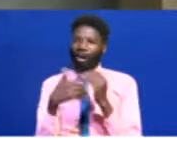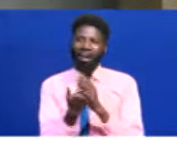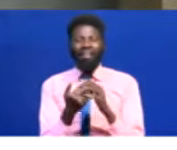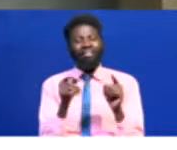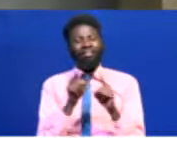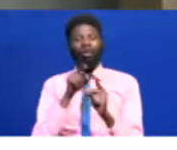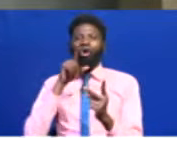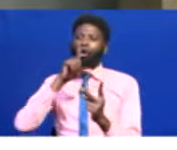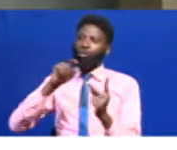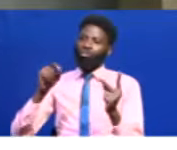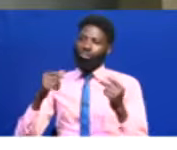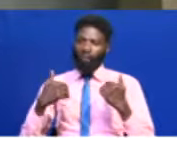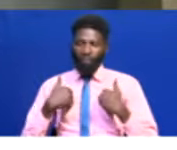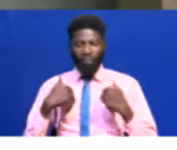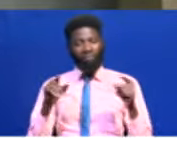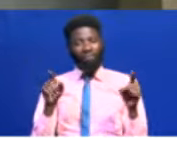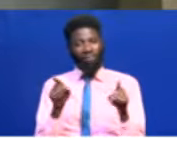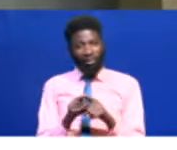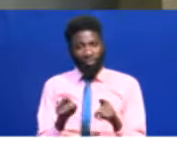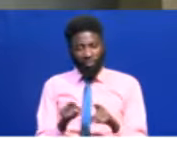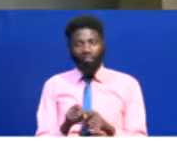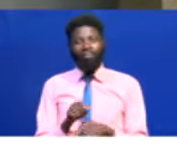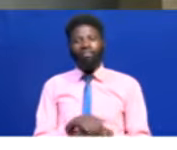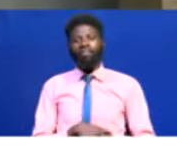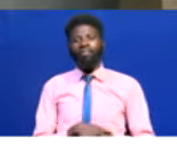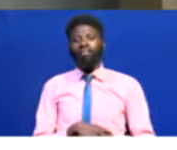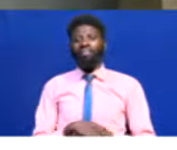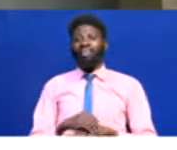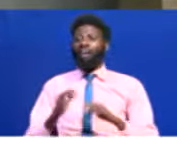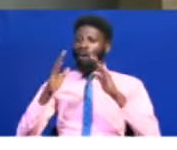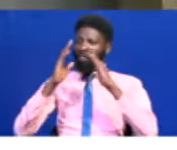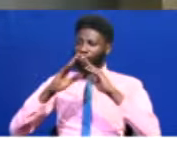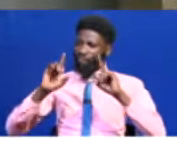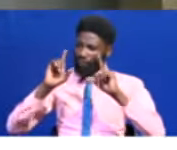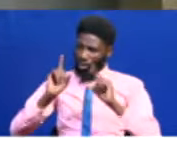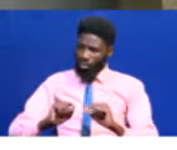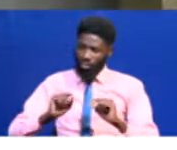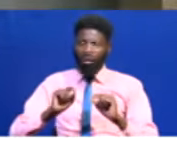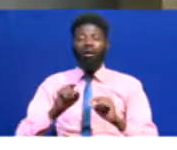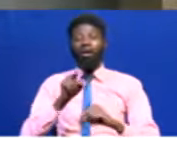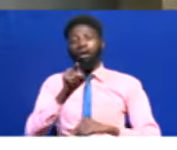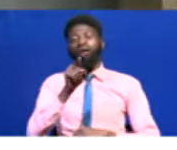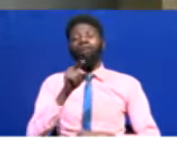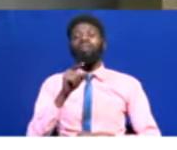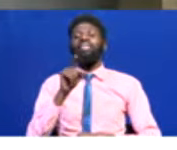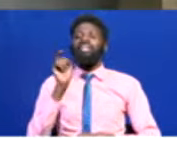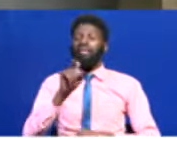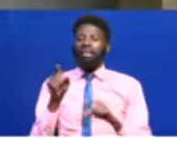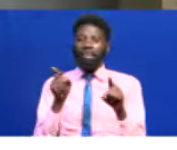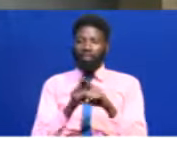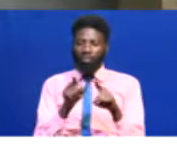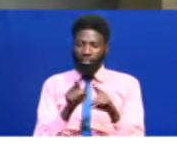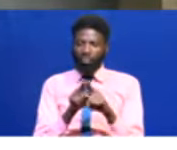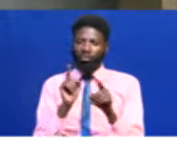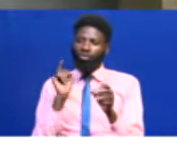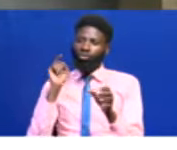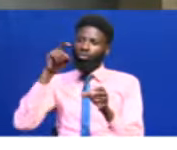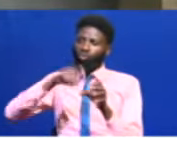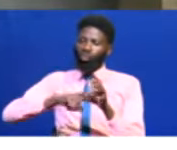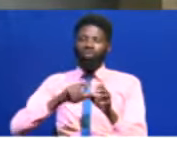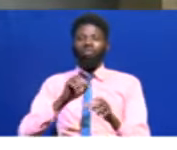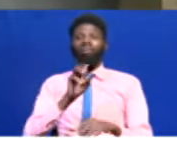options are there. To get into the affordable housing, you also join the